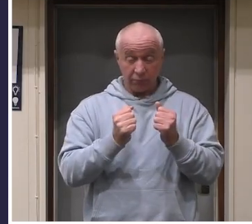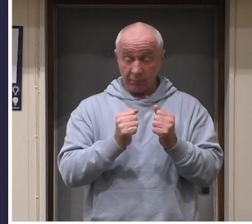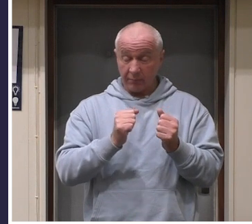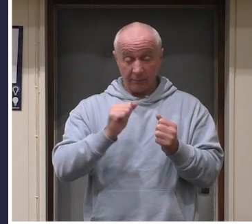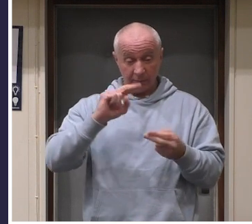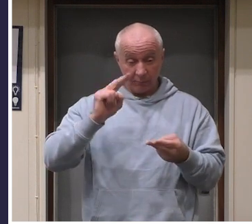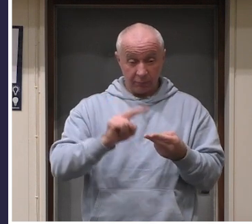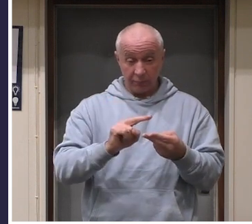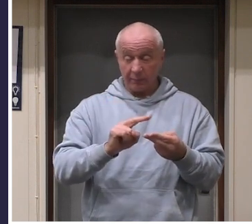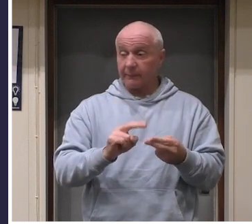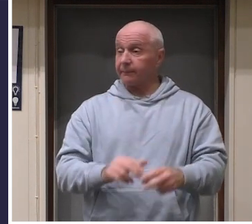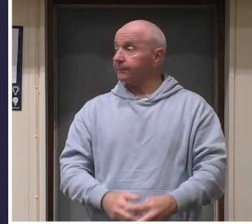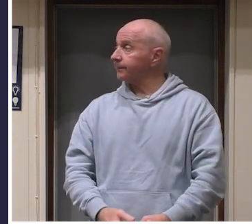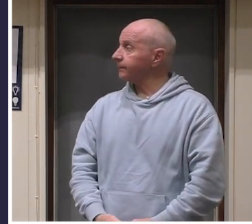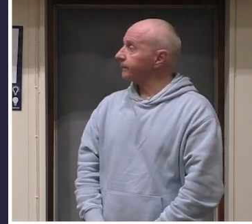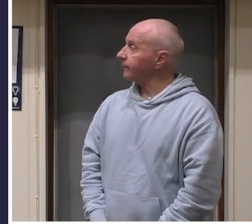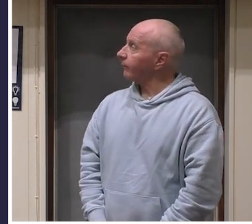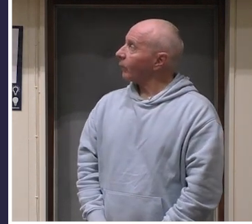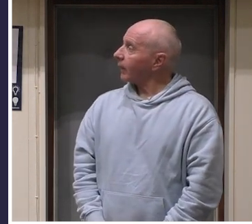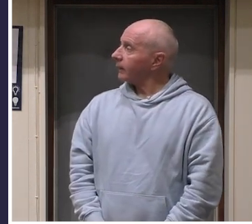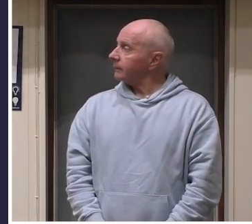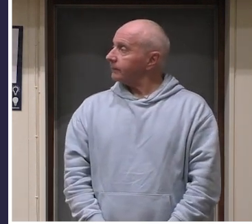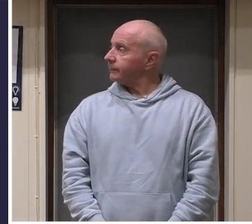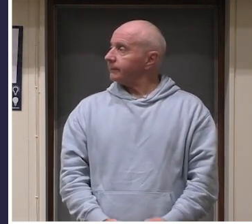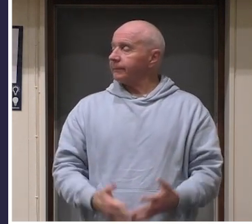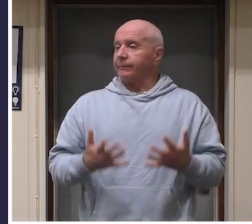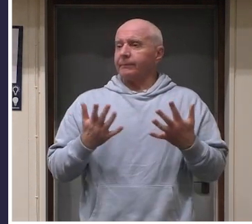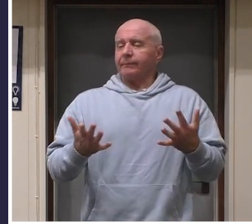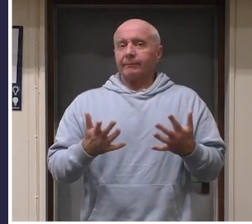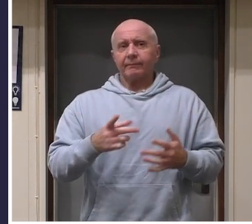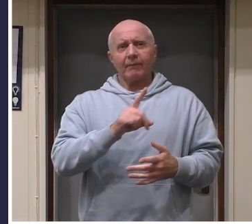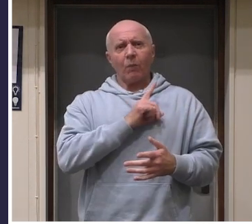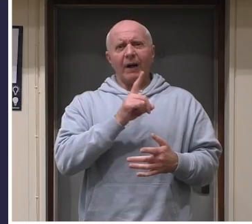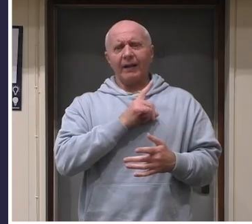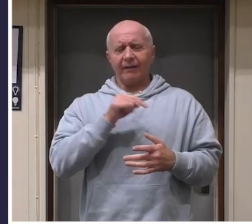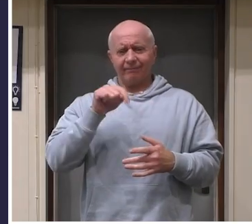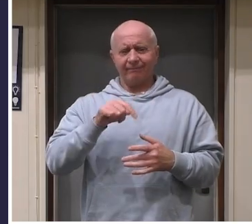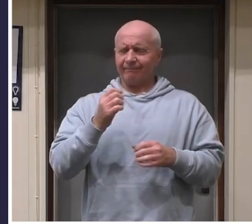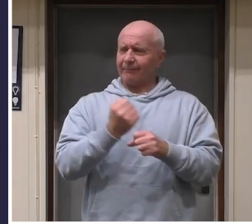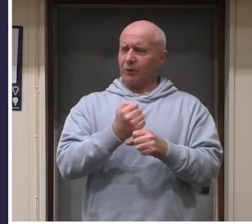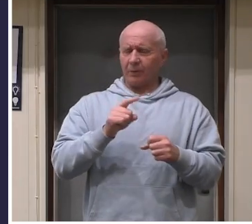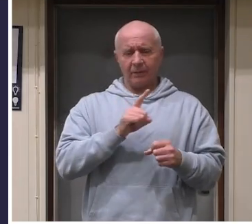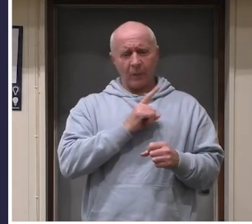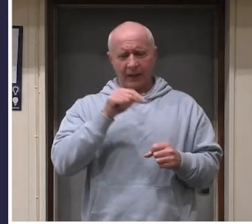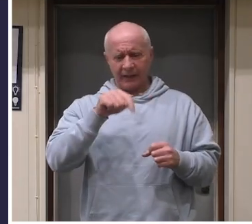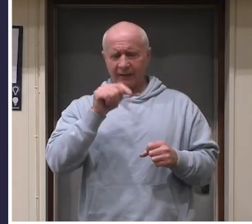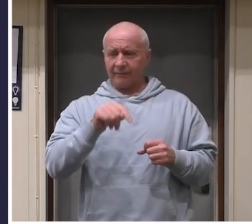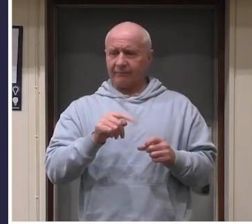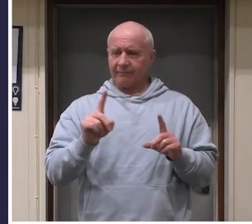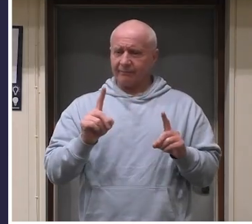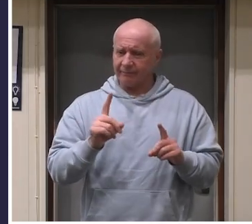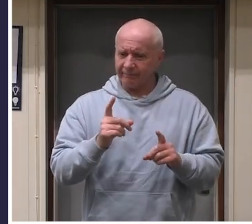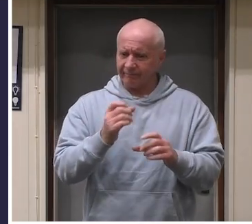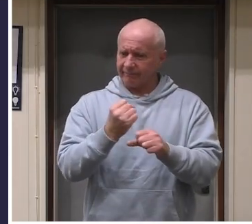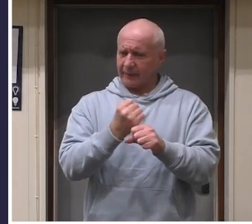And now, before I go further, I think I ought to tell you why we should even do this in the first place. Why do we care about making